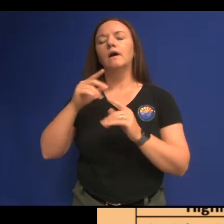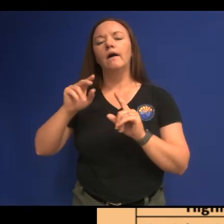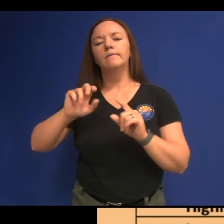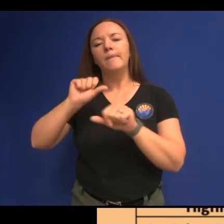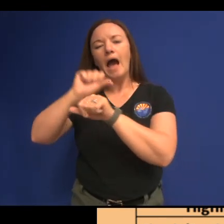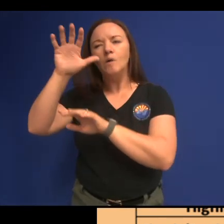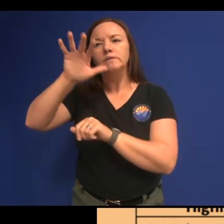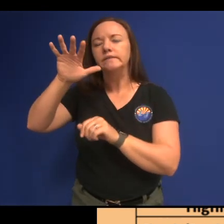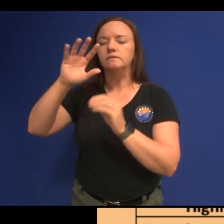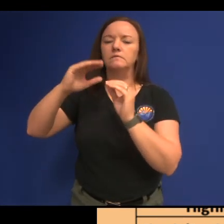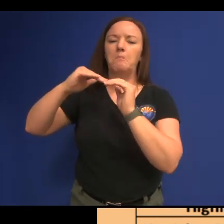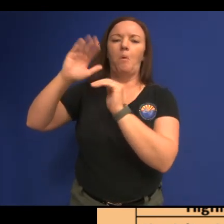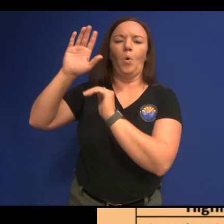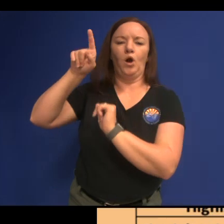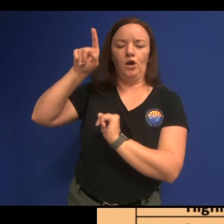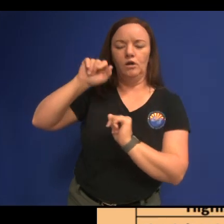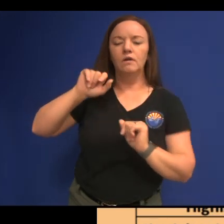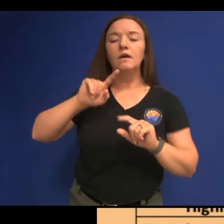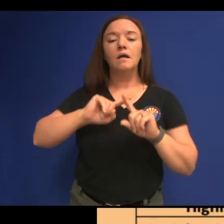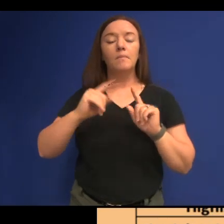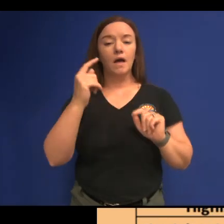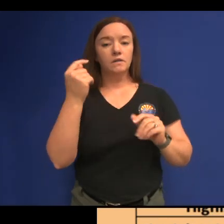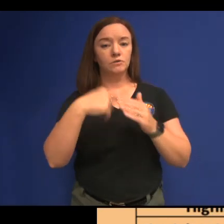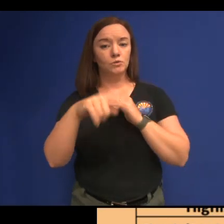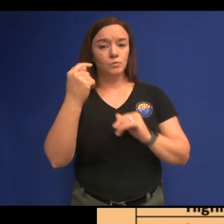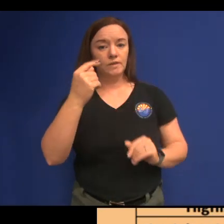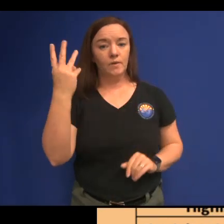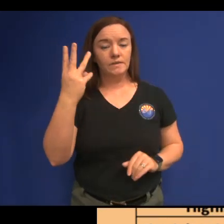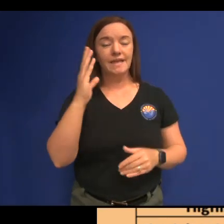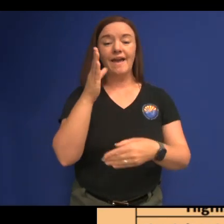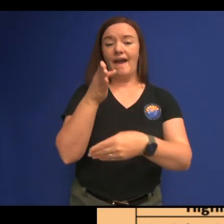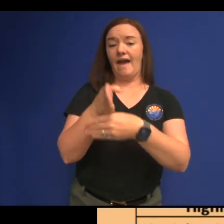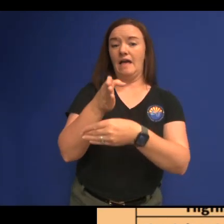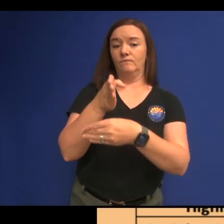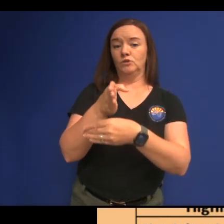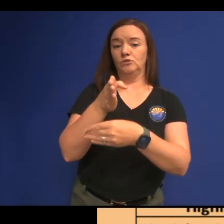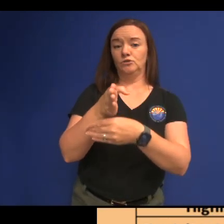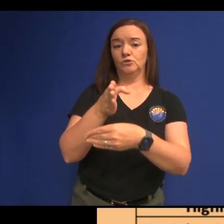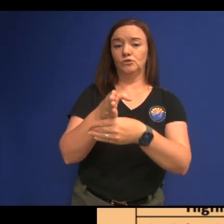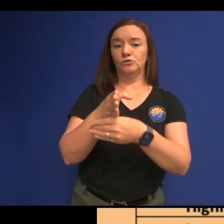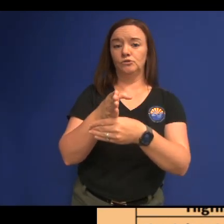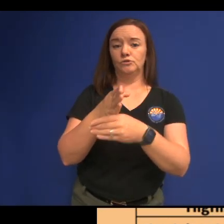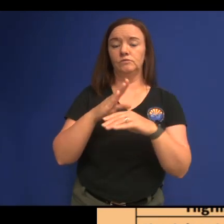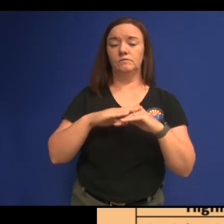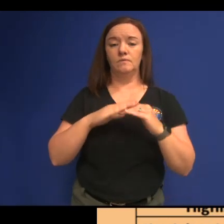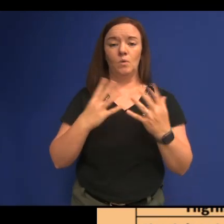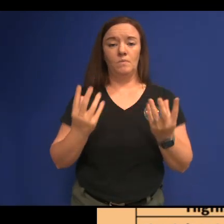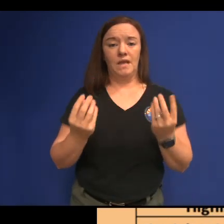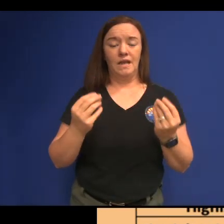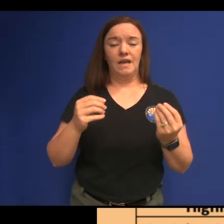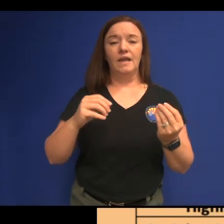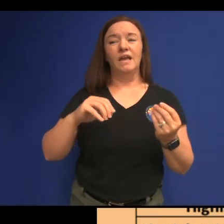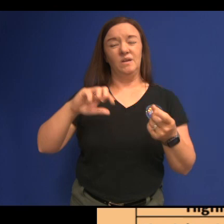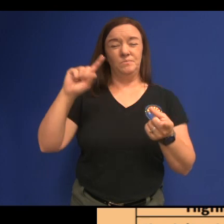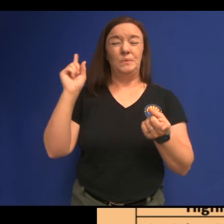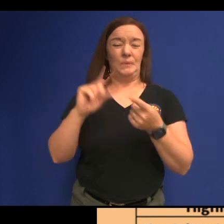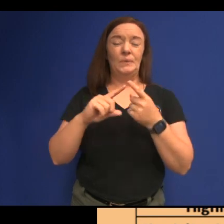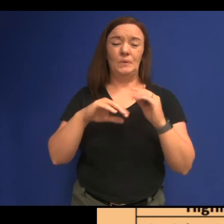terrain. But as we head into Tuesday and Wednesday, our average minimum humidities drops into the